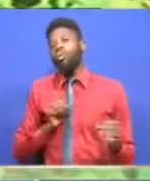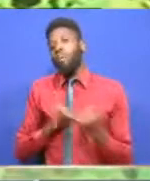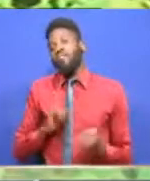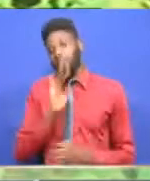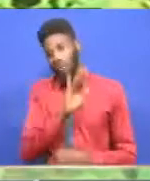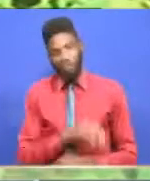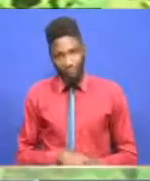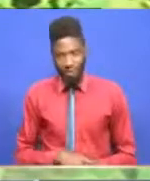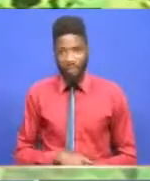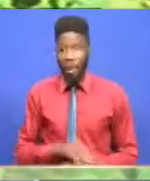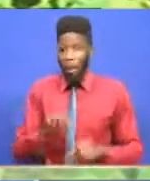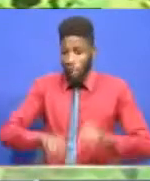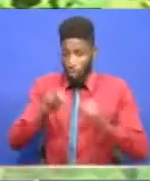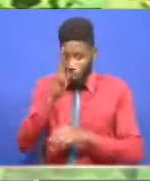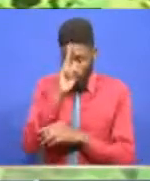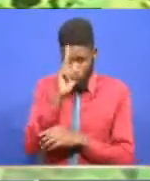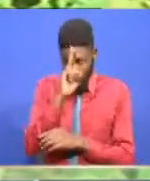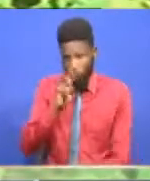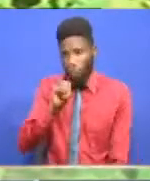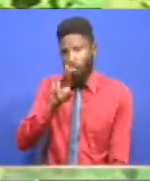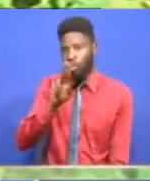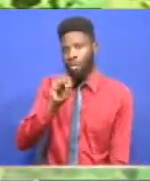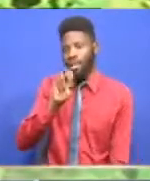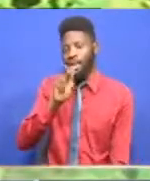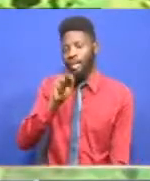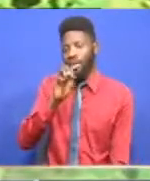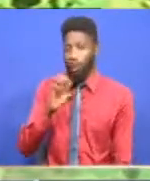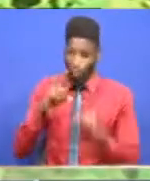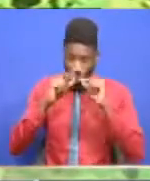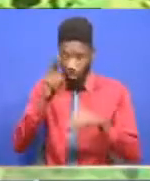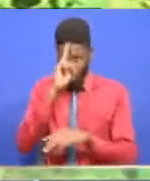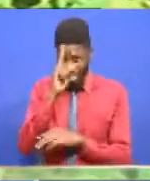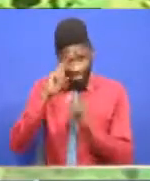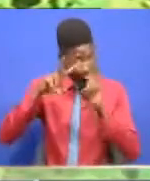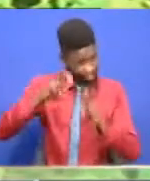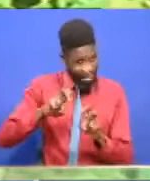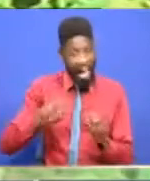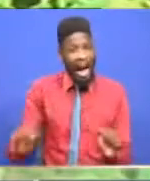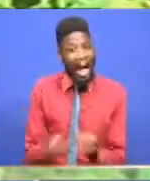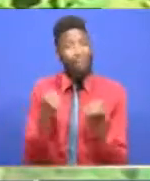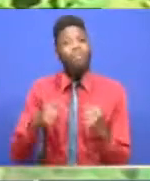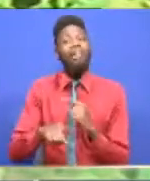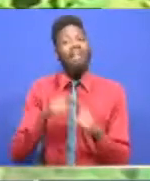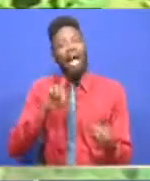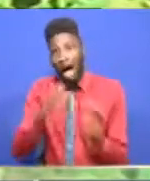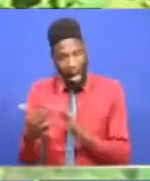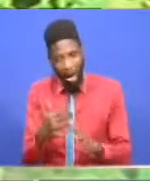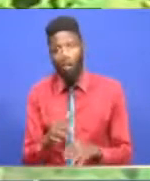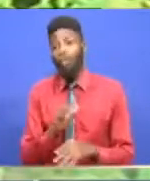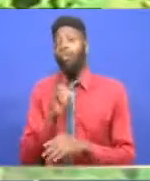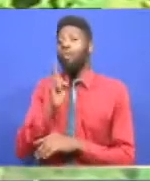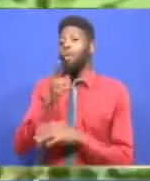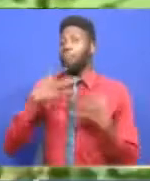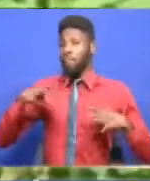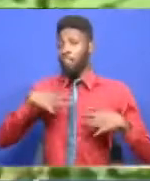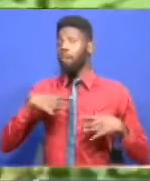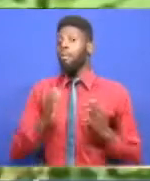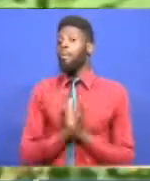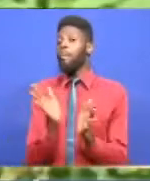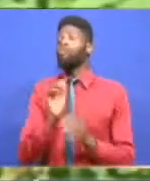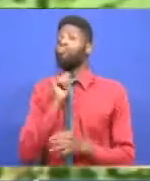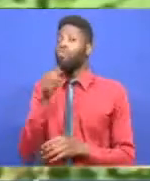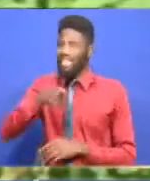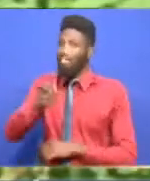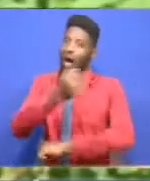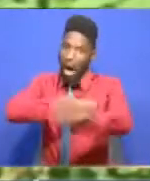Munene says police have launched investigations into the murder, warning members of the public against taking the law into their own hands.